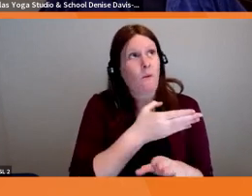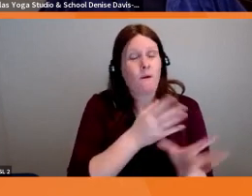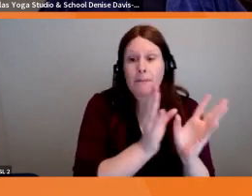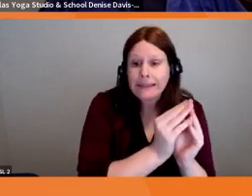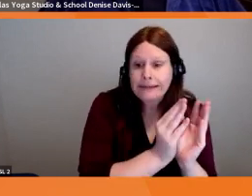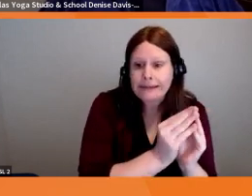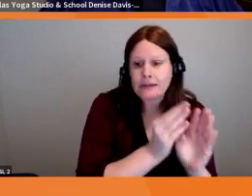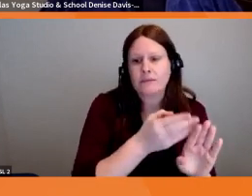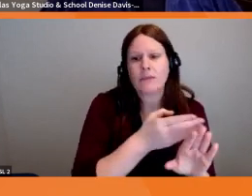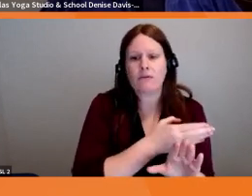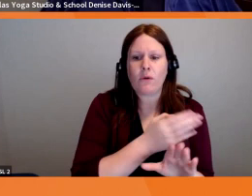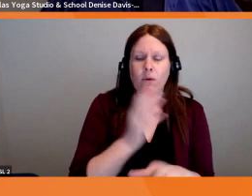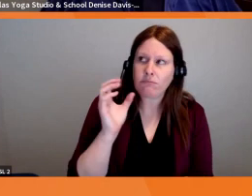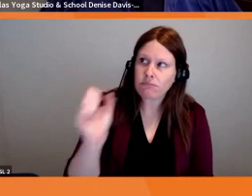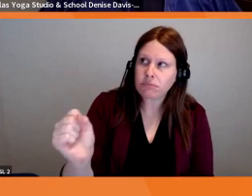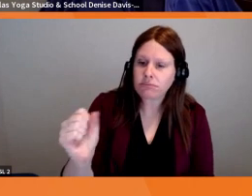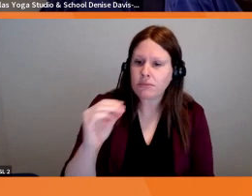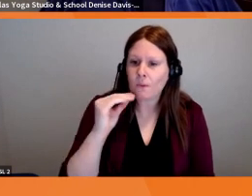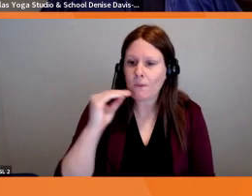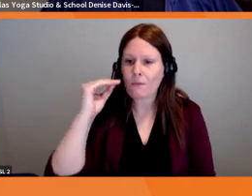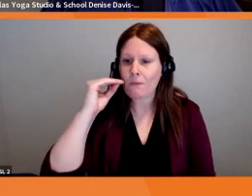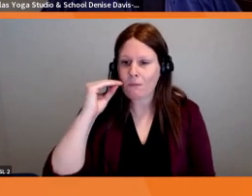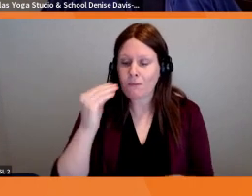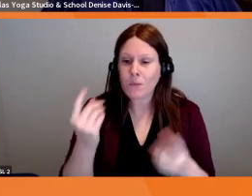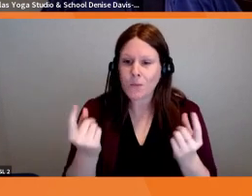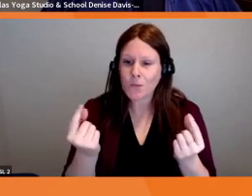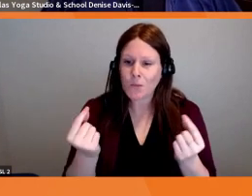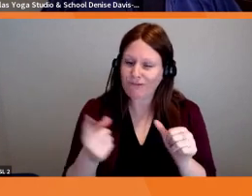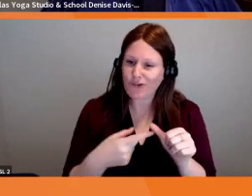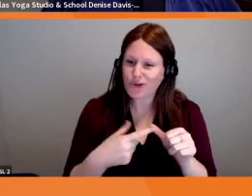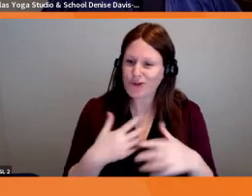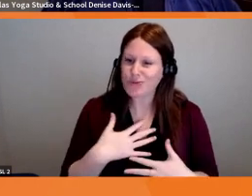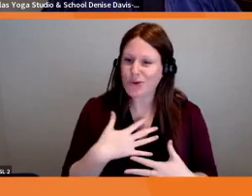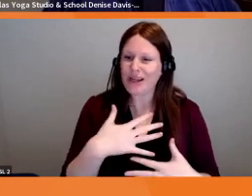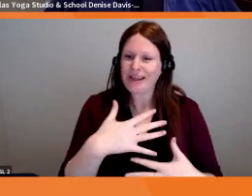home. Taking time to just decompress,